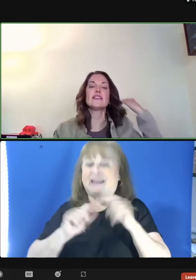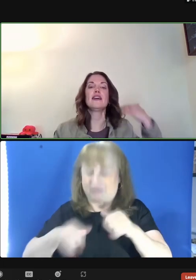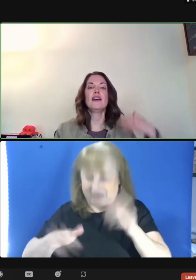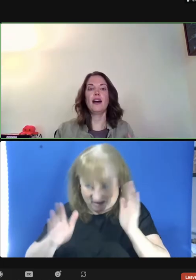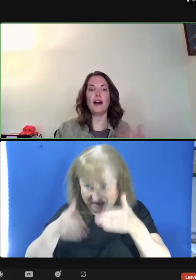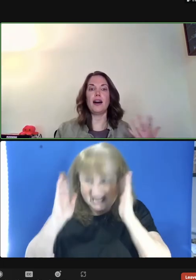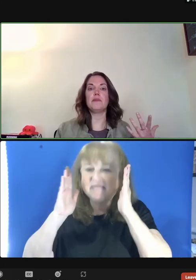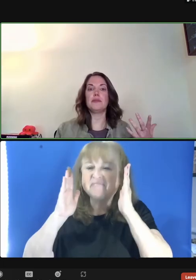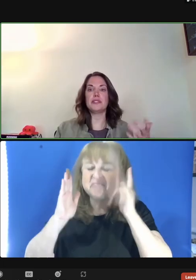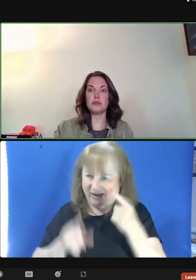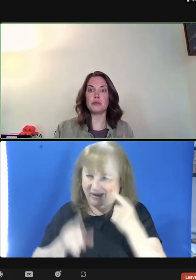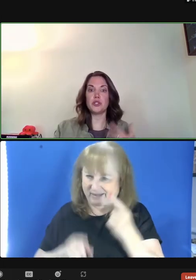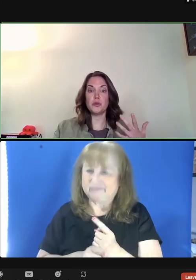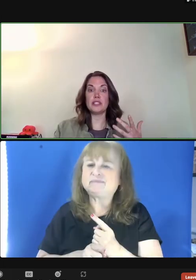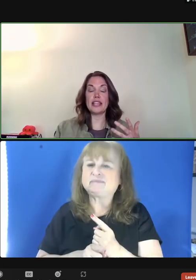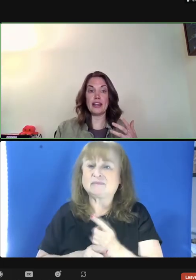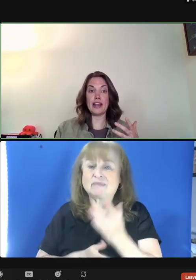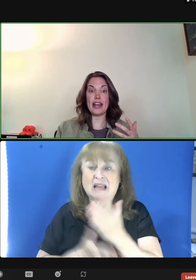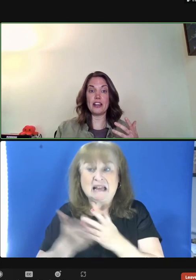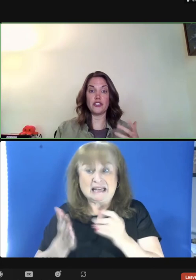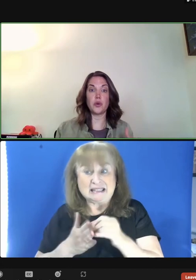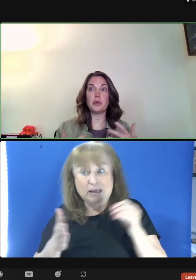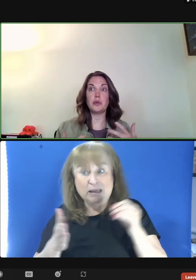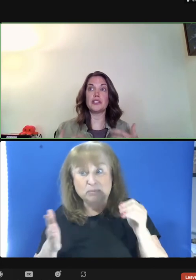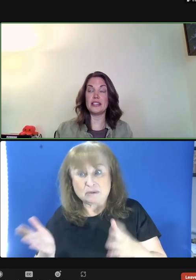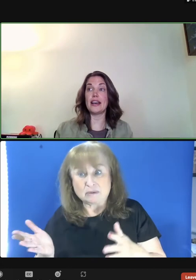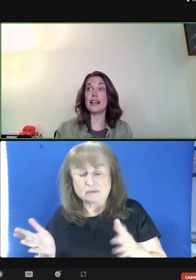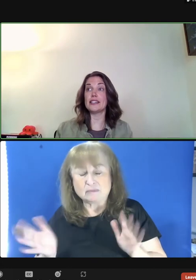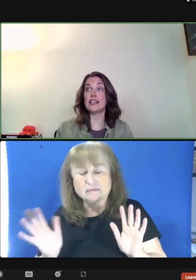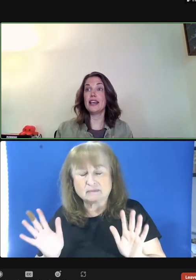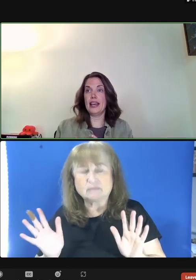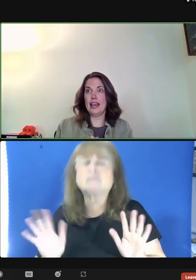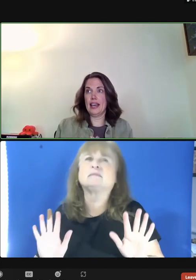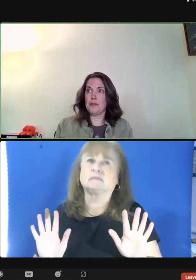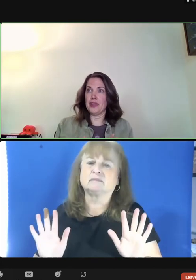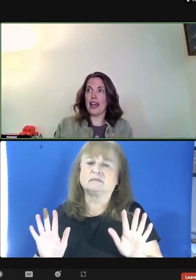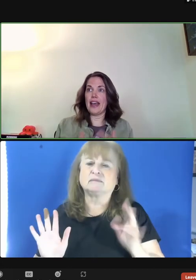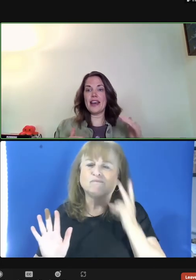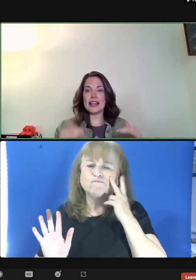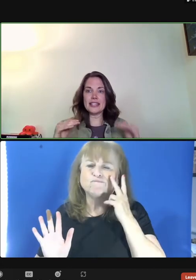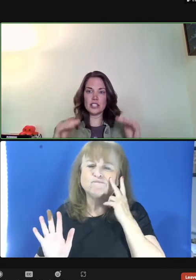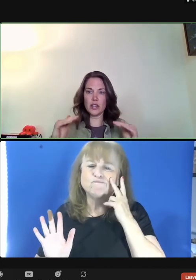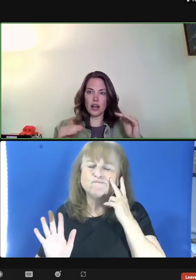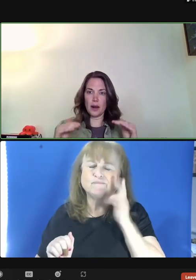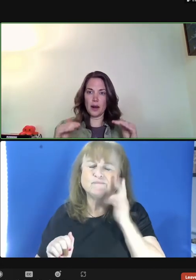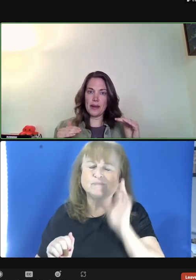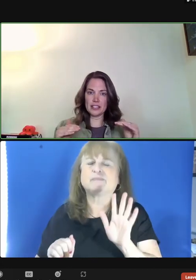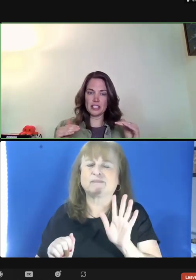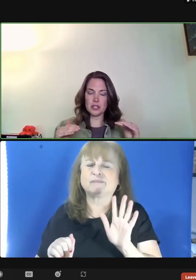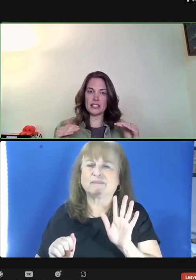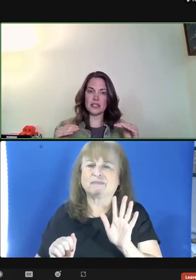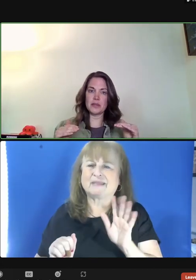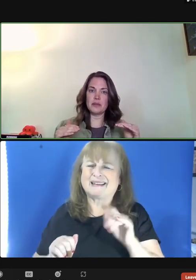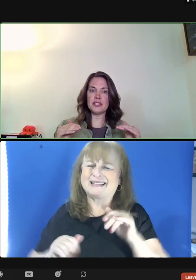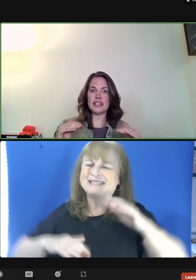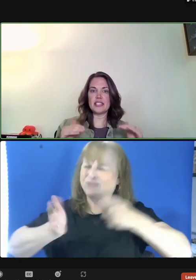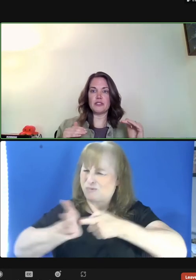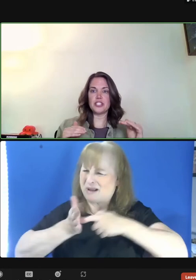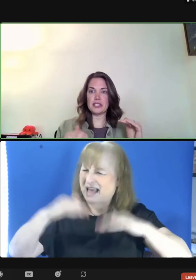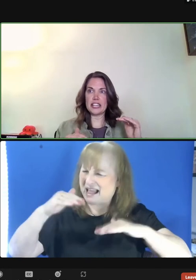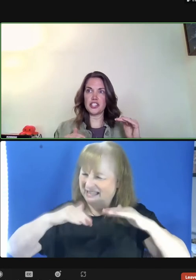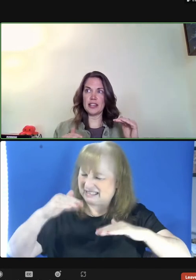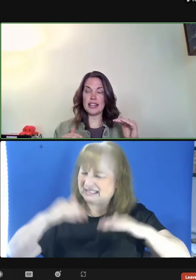are correct. Some students, and so we will see that And that takes a balance, because